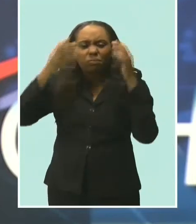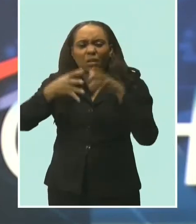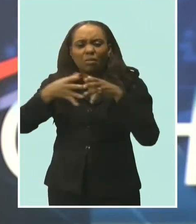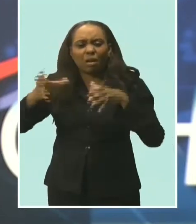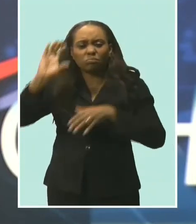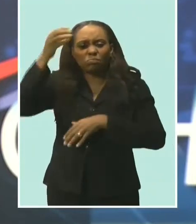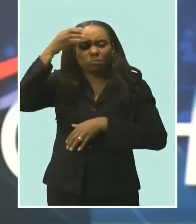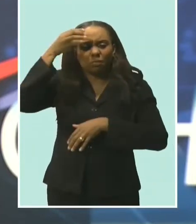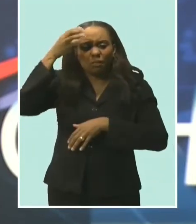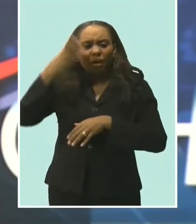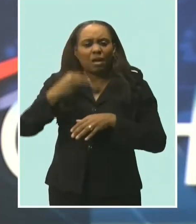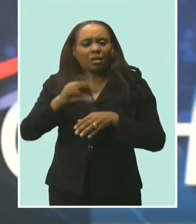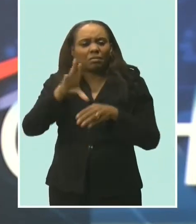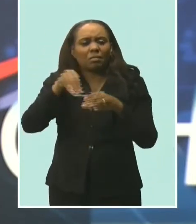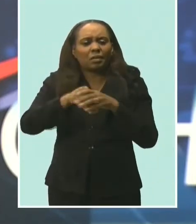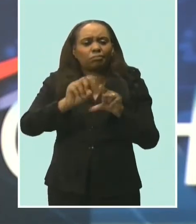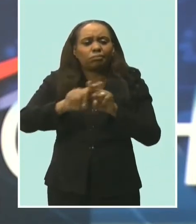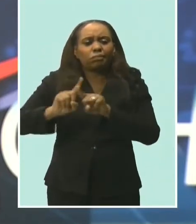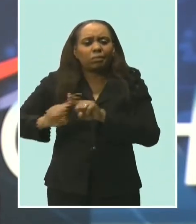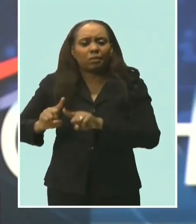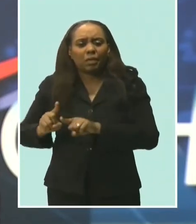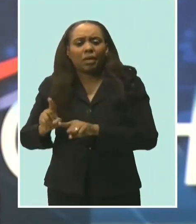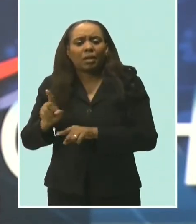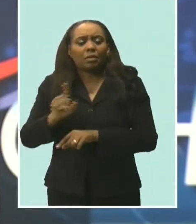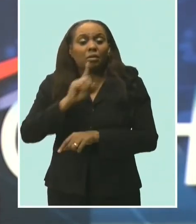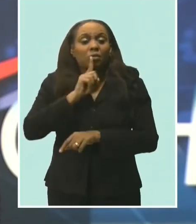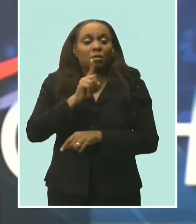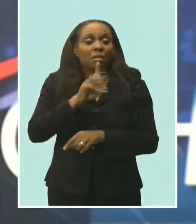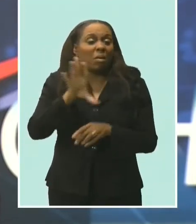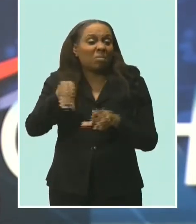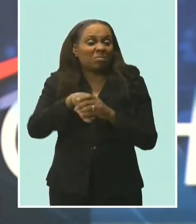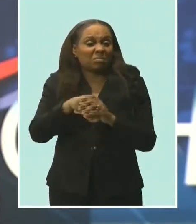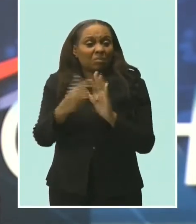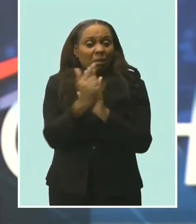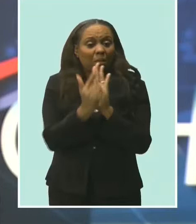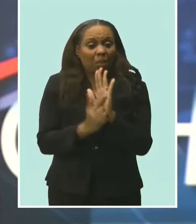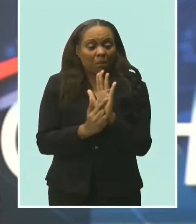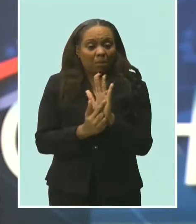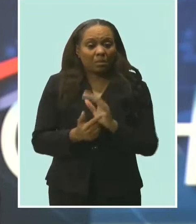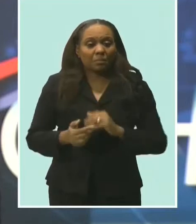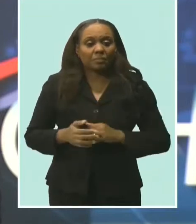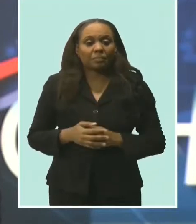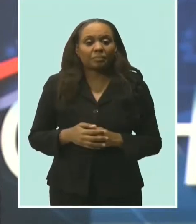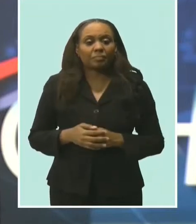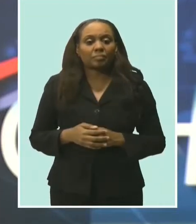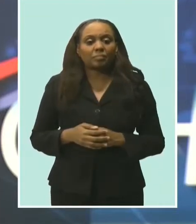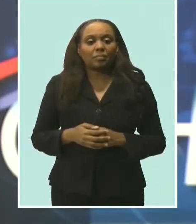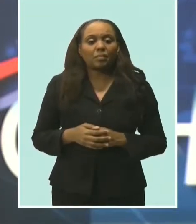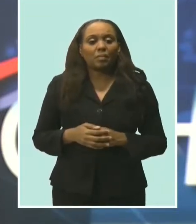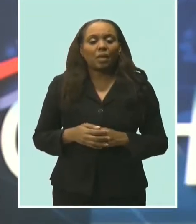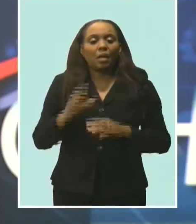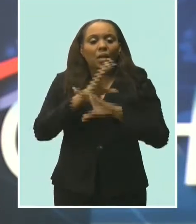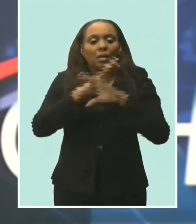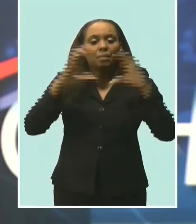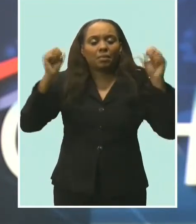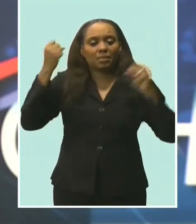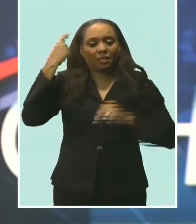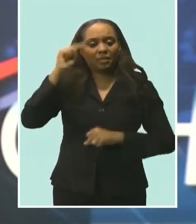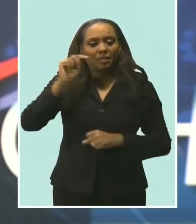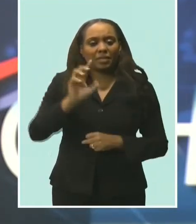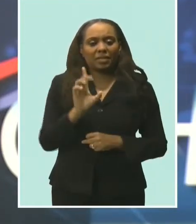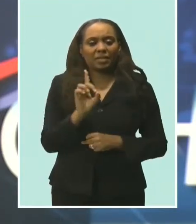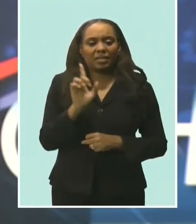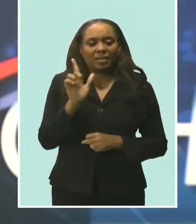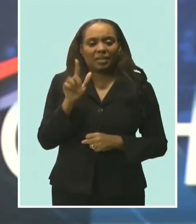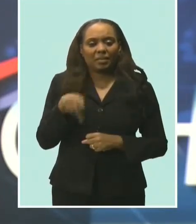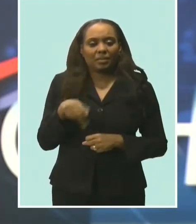varied and multiple fields of subject matter, particularly law. And in a statement, President of the Democratic